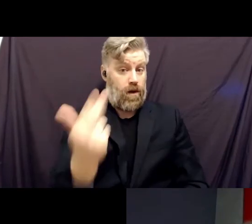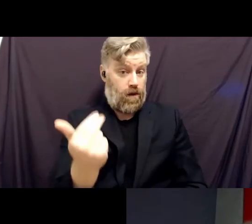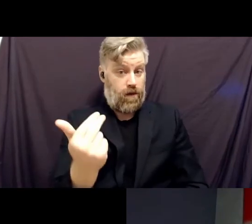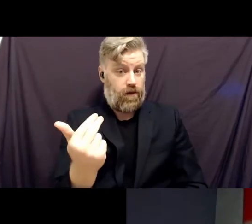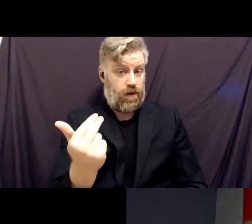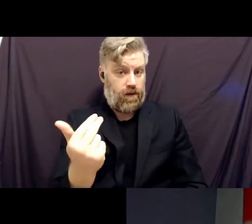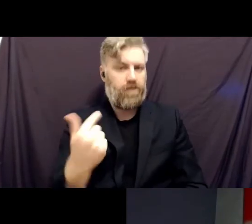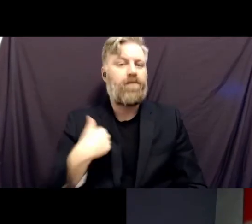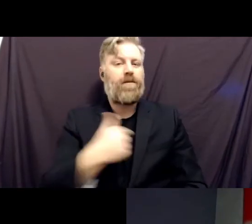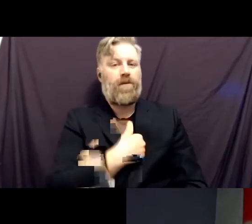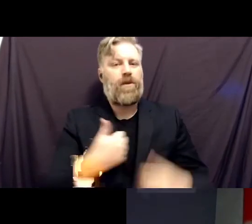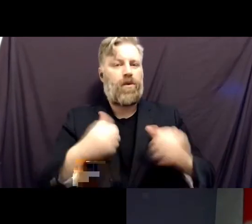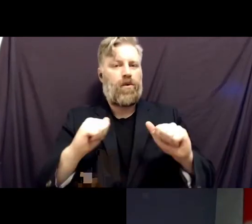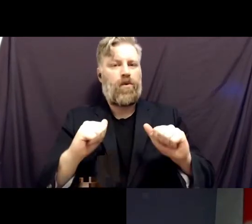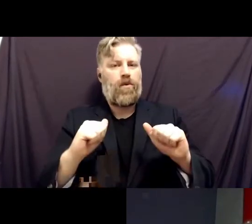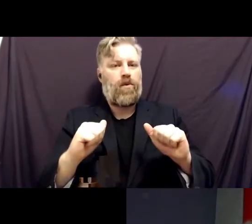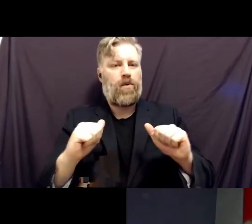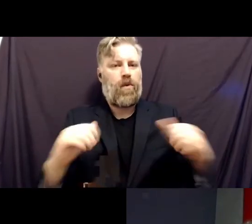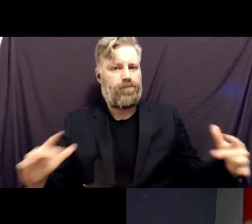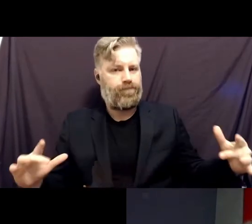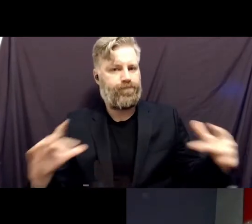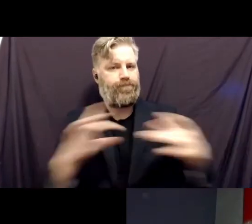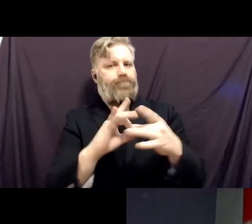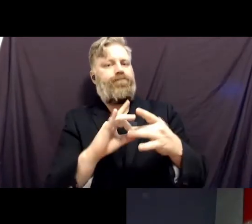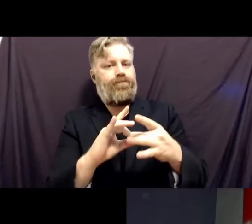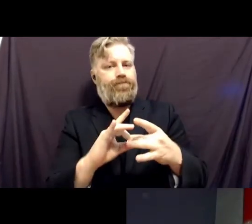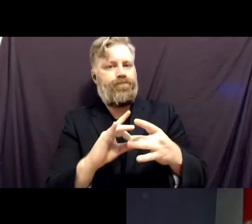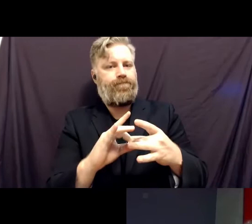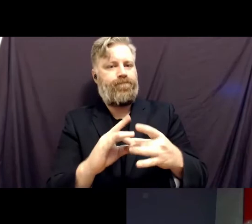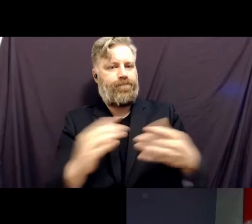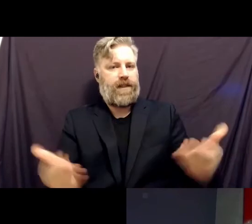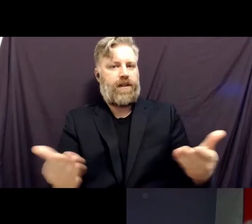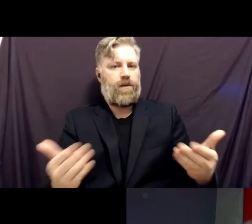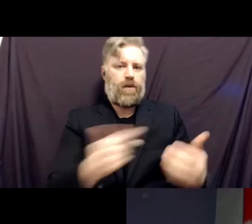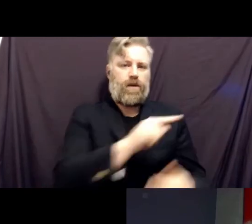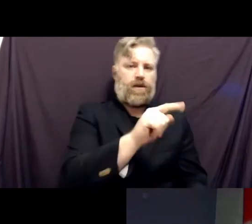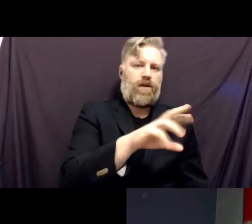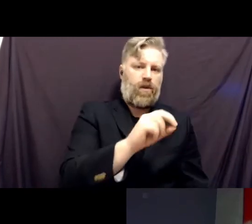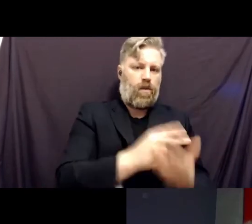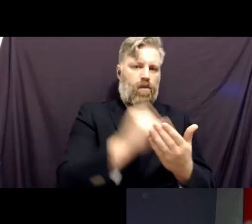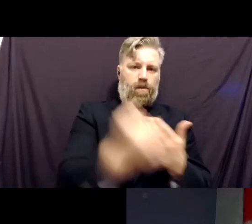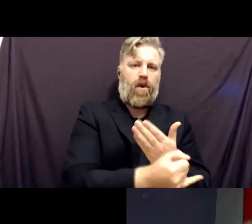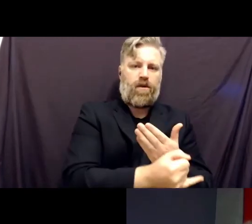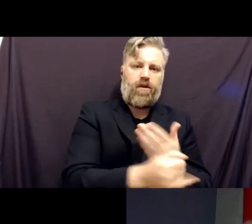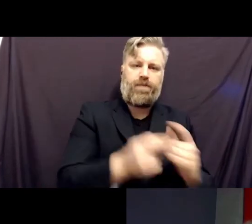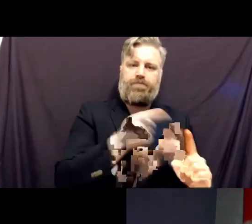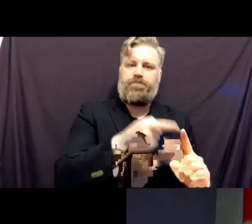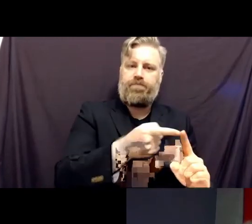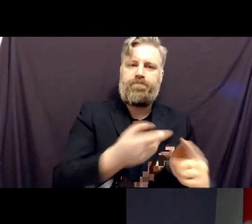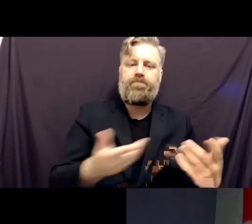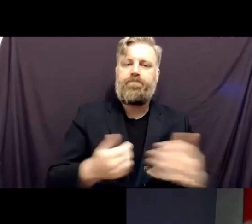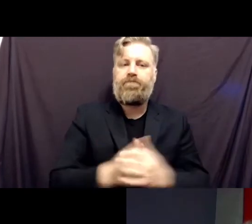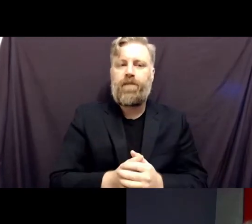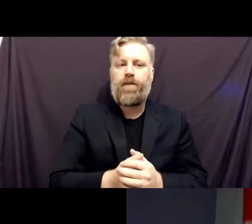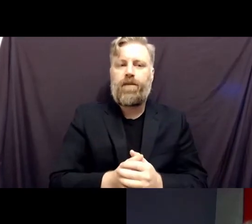trying to bridge the gap here with the Zero project. Therefore, let me